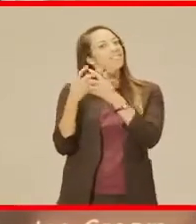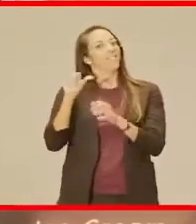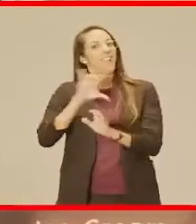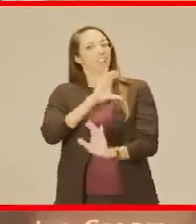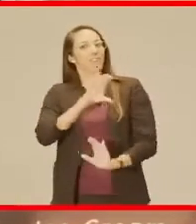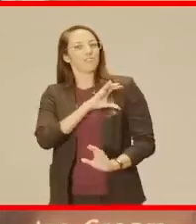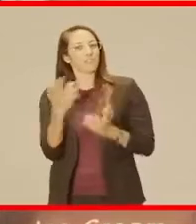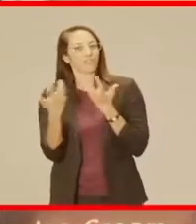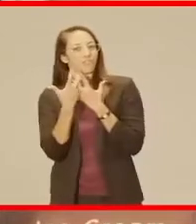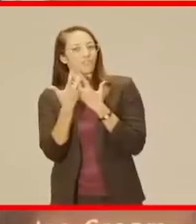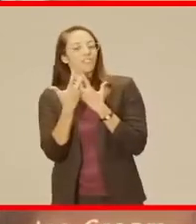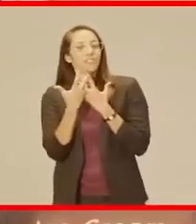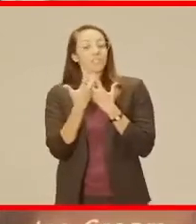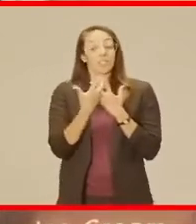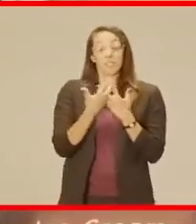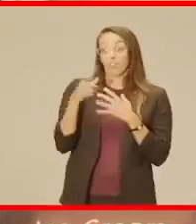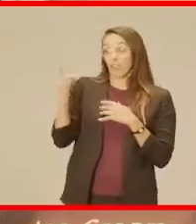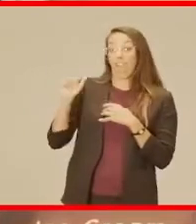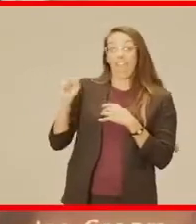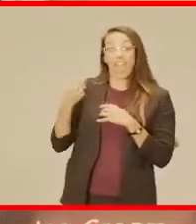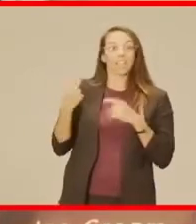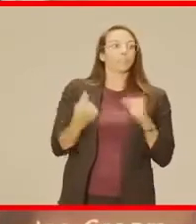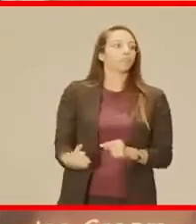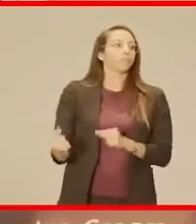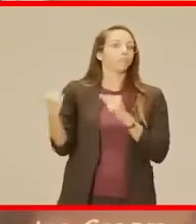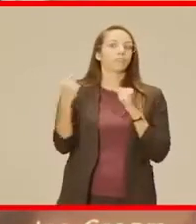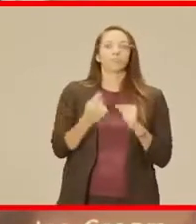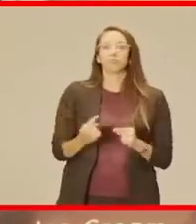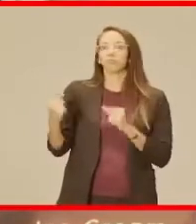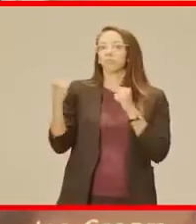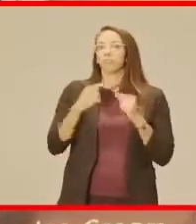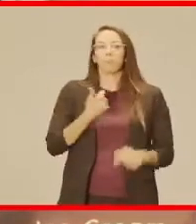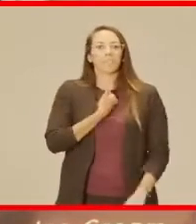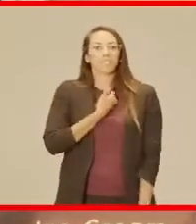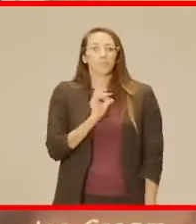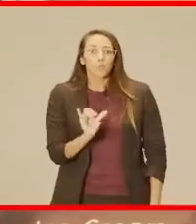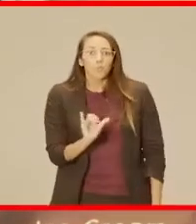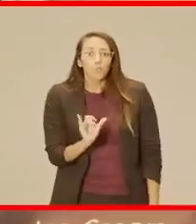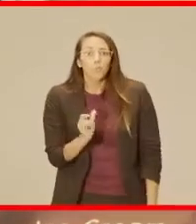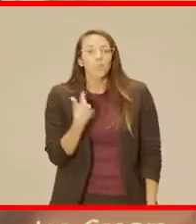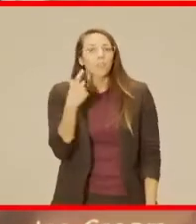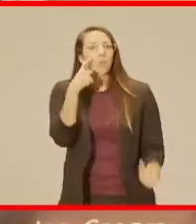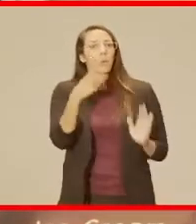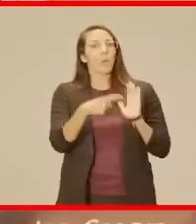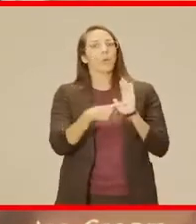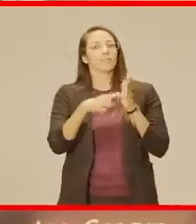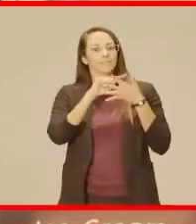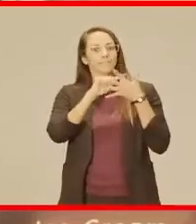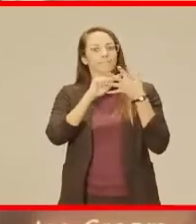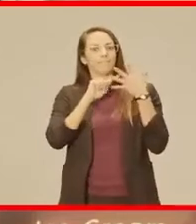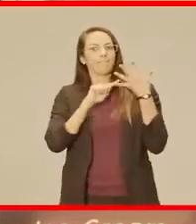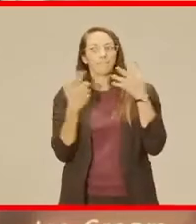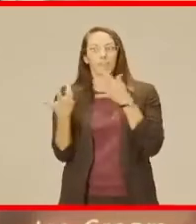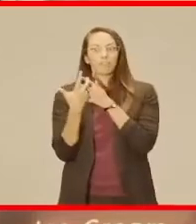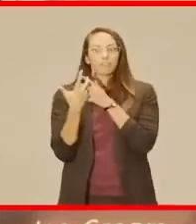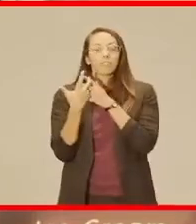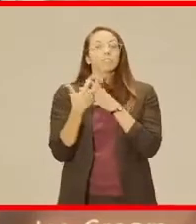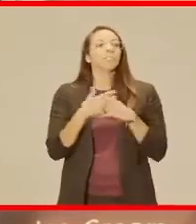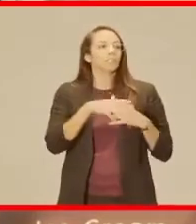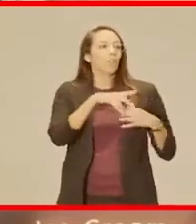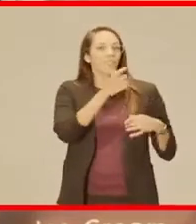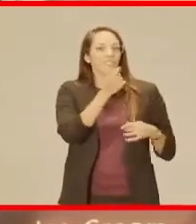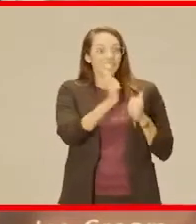morning is very reminiscent of some of the struggles people with disabilities have if they are not morning